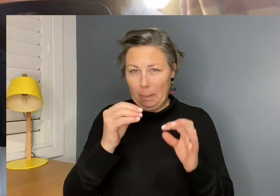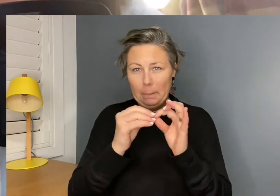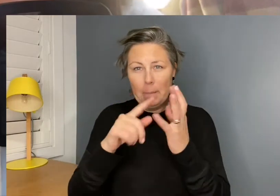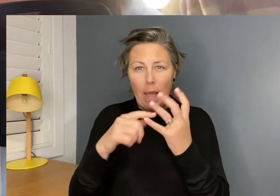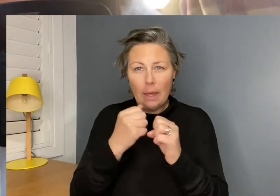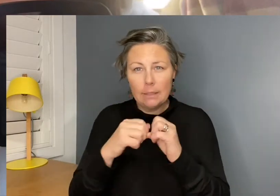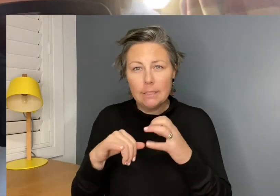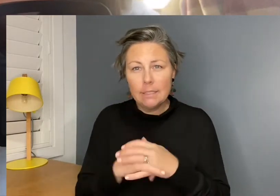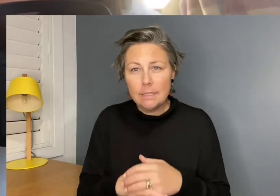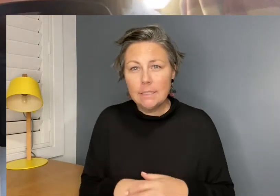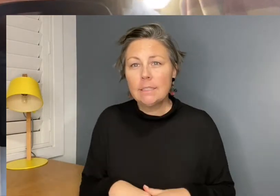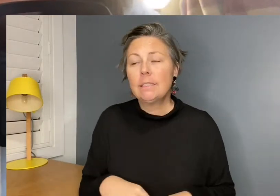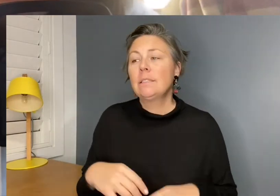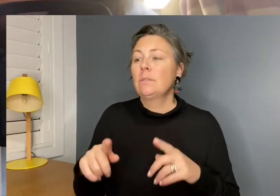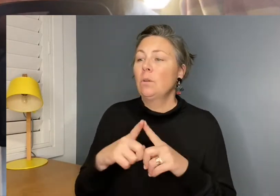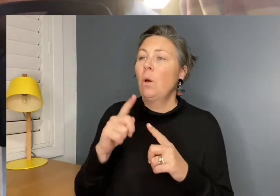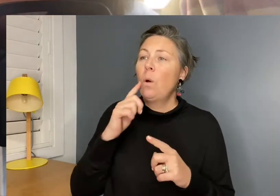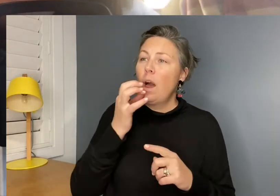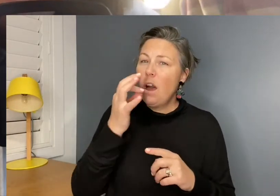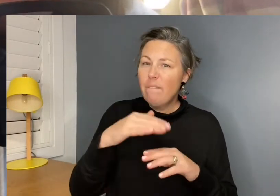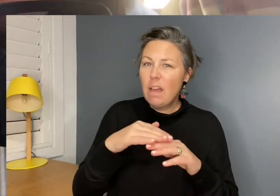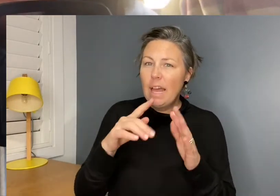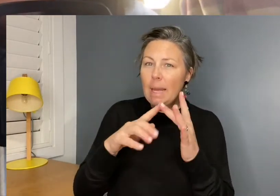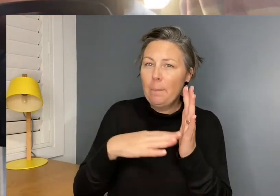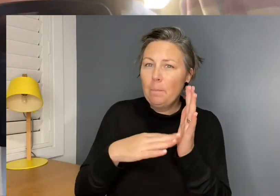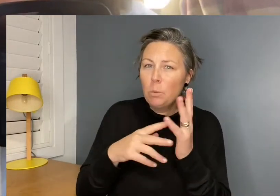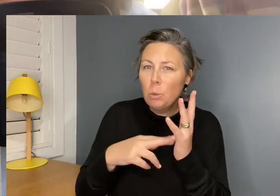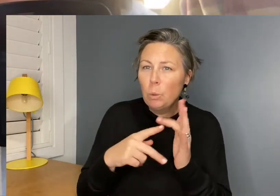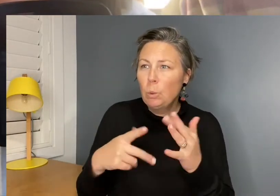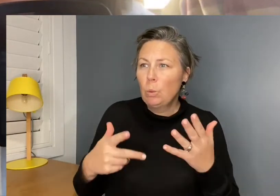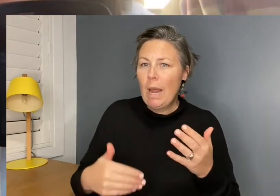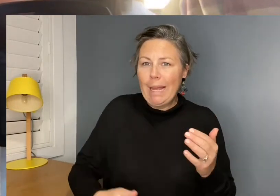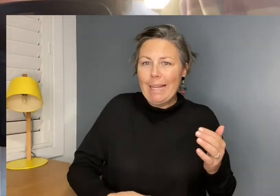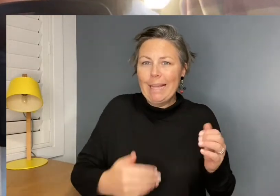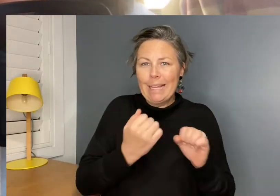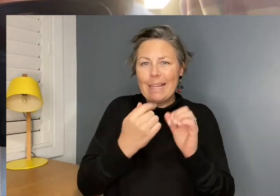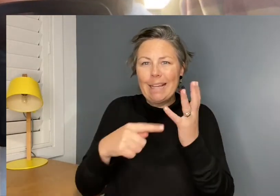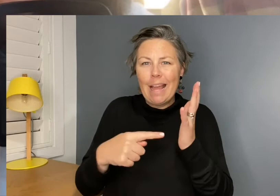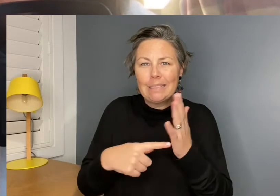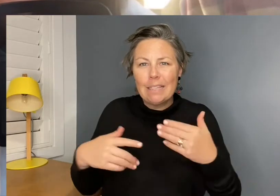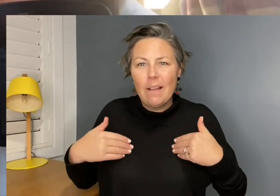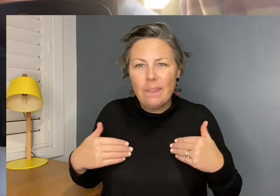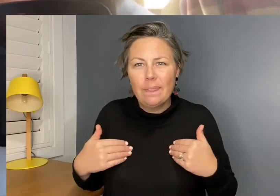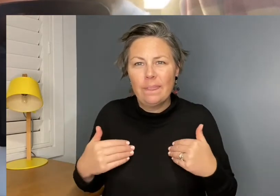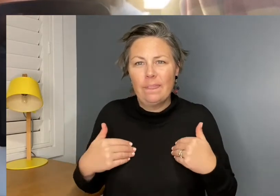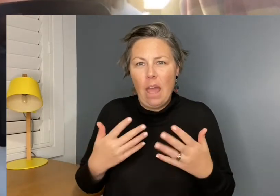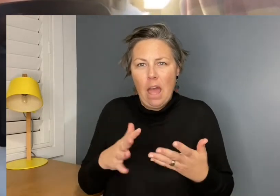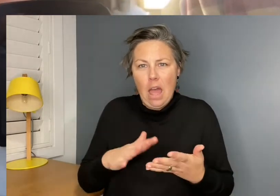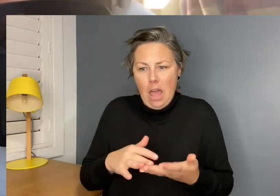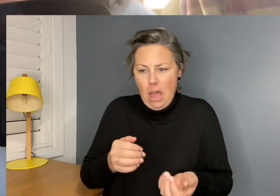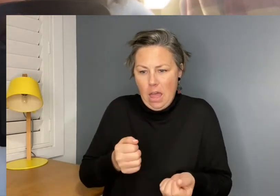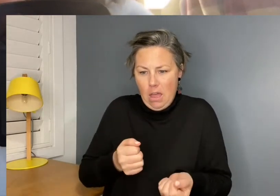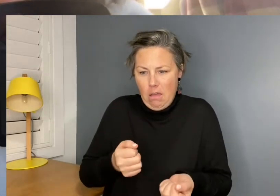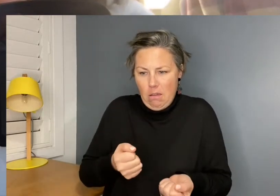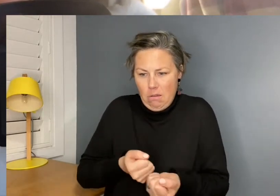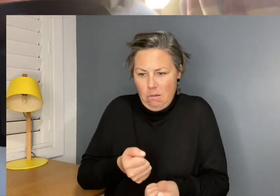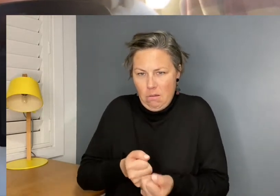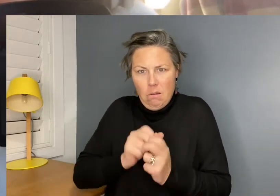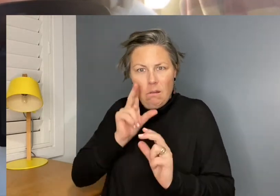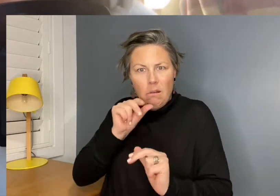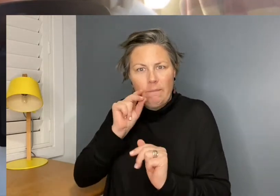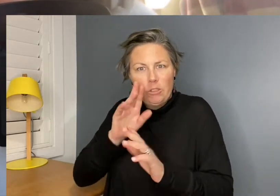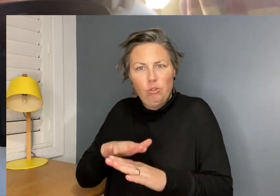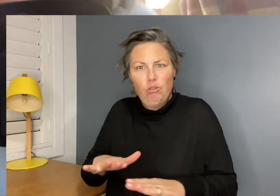We want to chat to Rebecca all about immune health, gut health, and how we can support ourselves and our kids through these colder winter